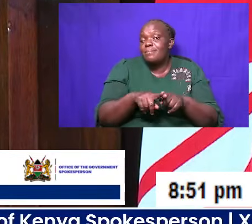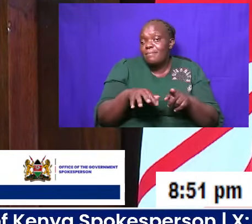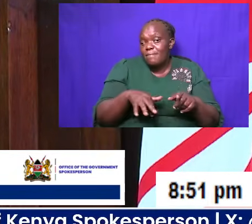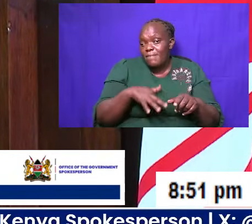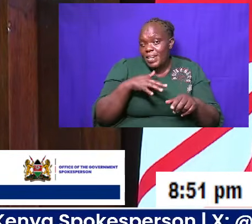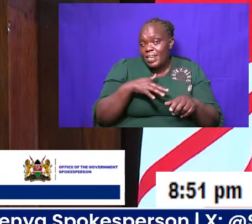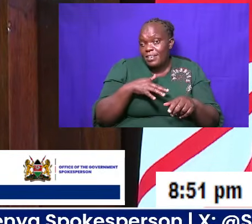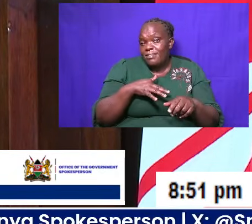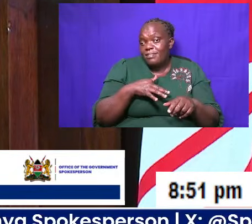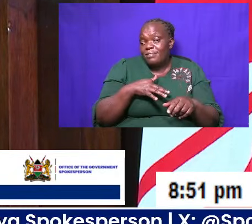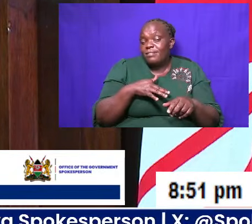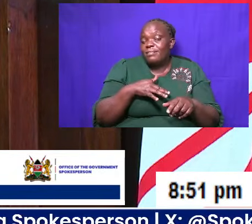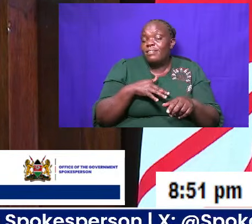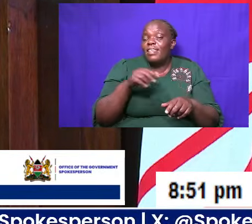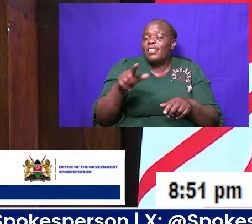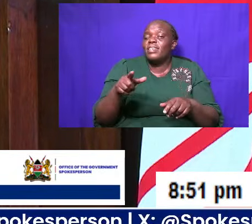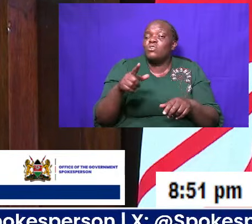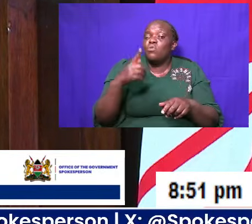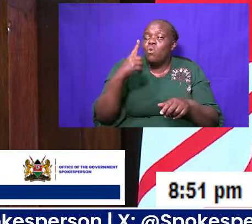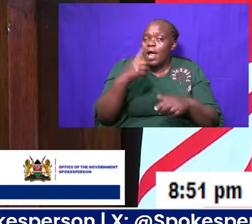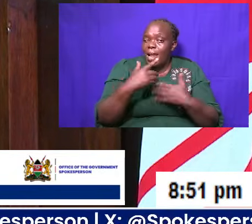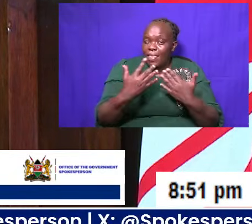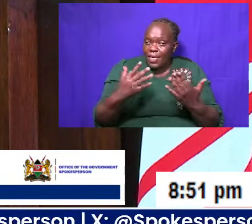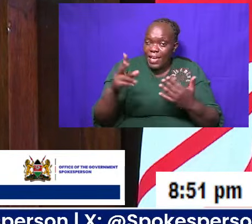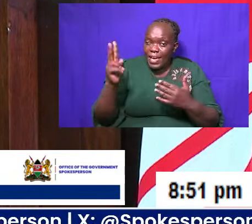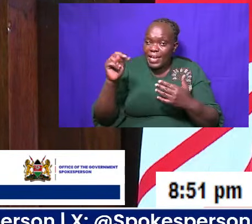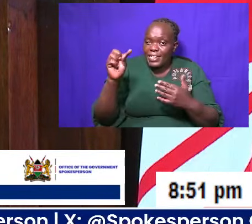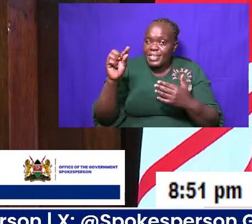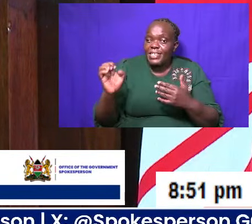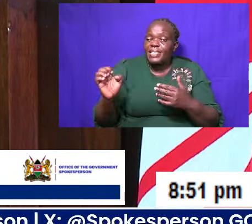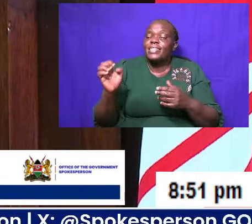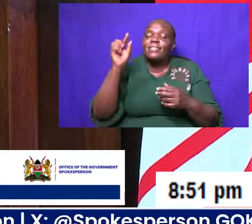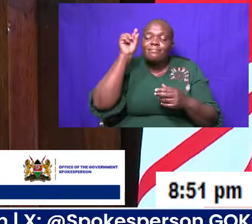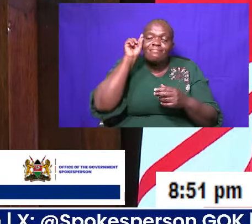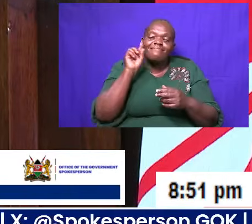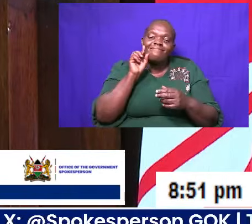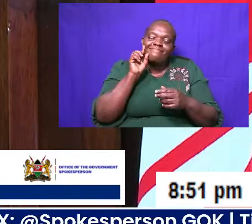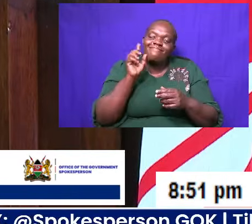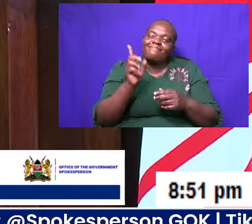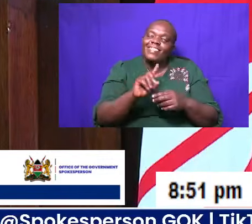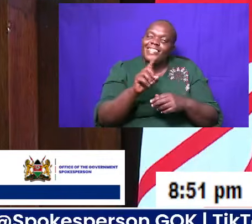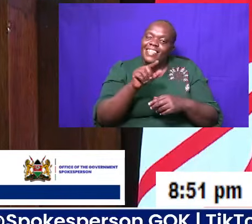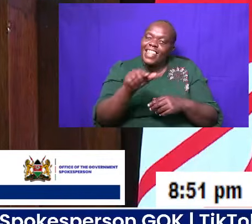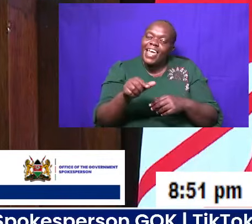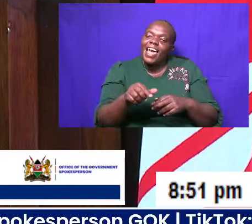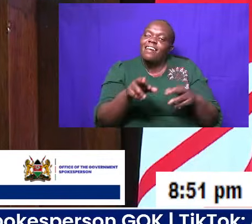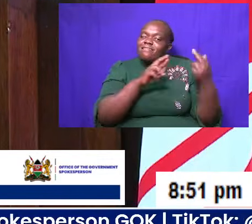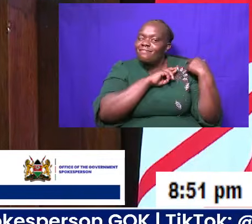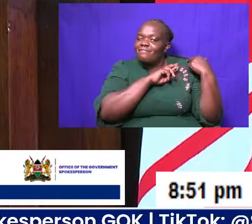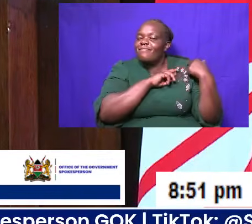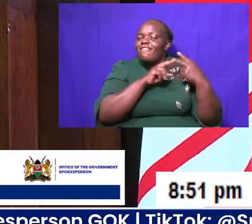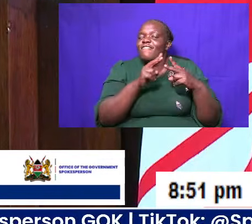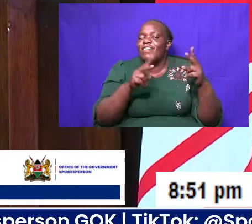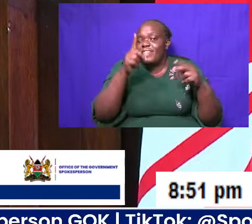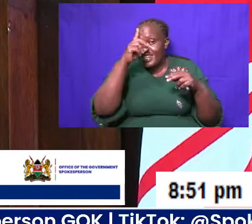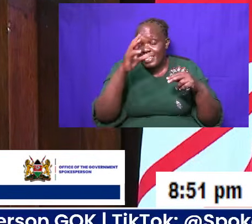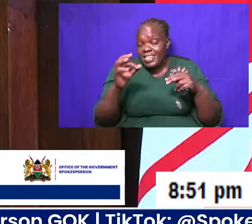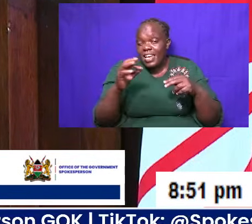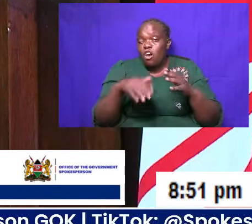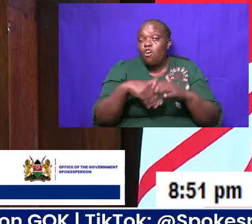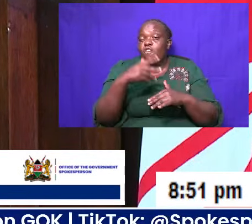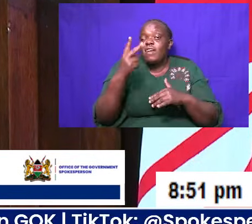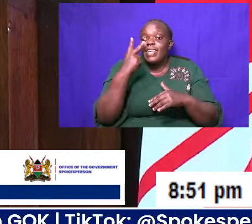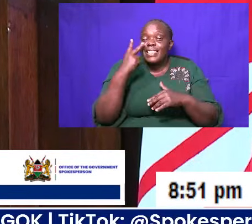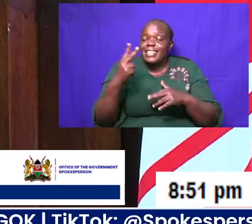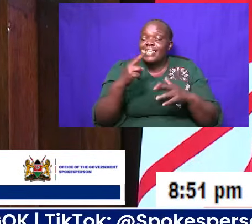left behind. So that is one thing. NGC continues to, you know, to take its mandate very seriously. Our oversight mandate